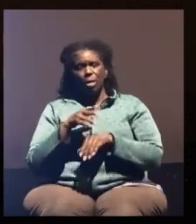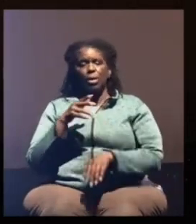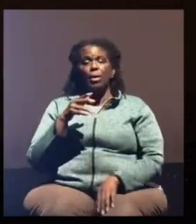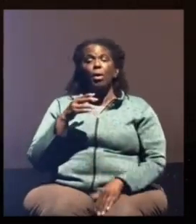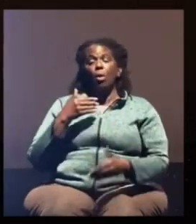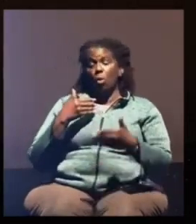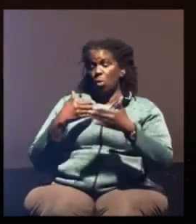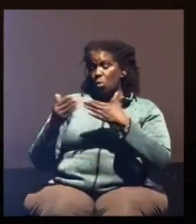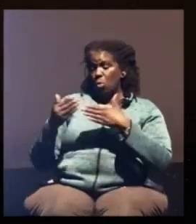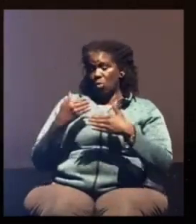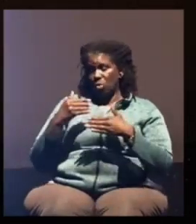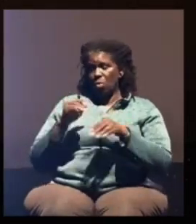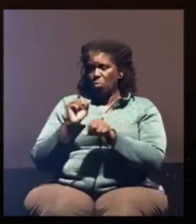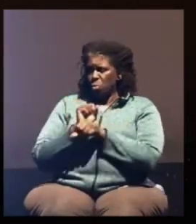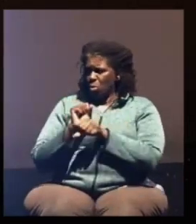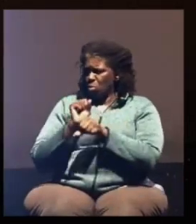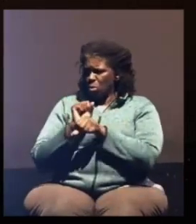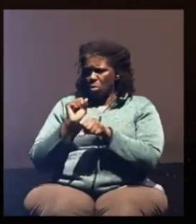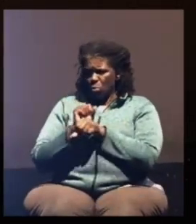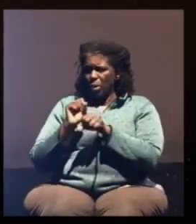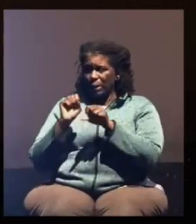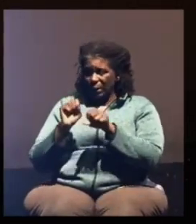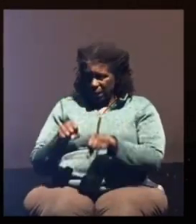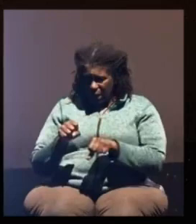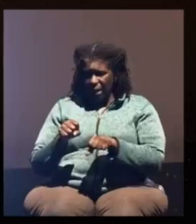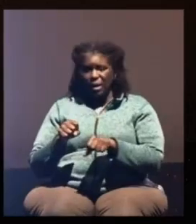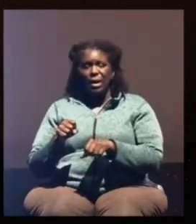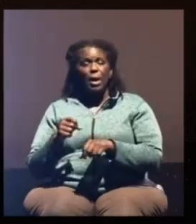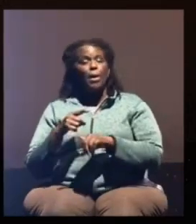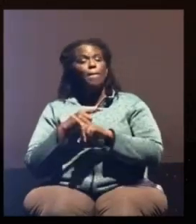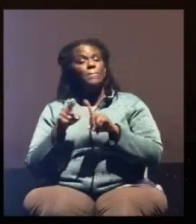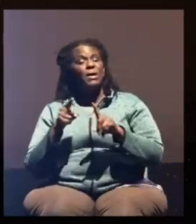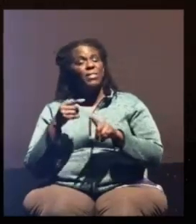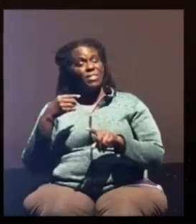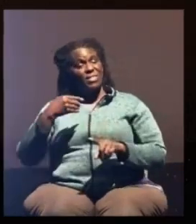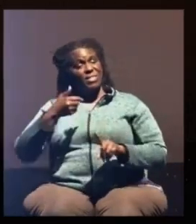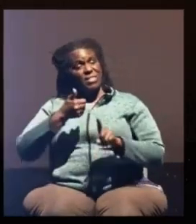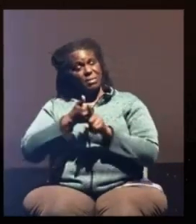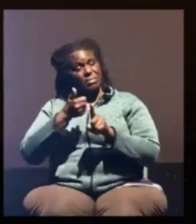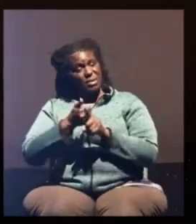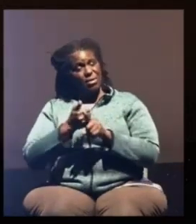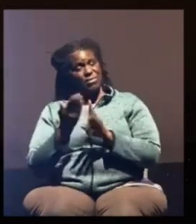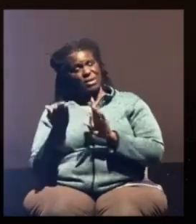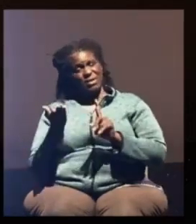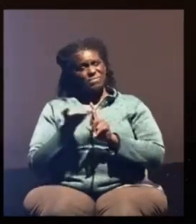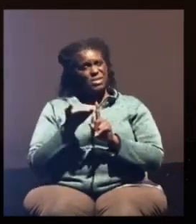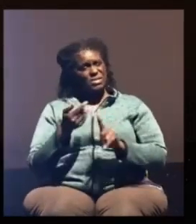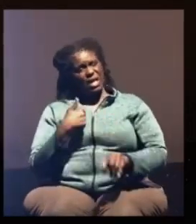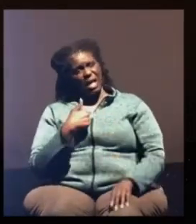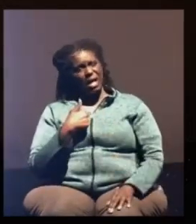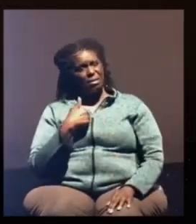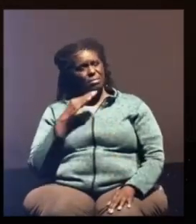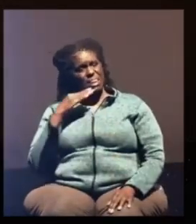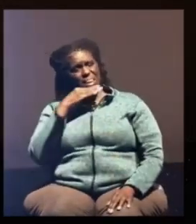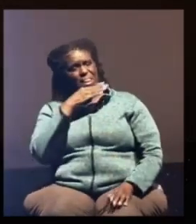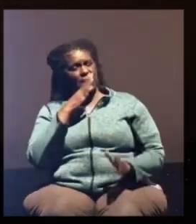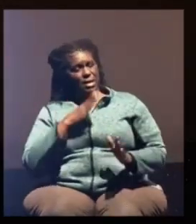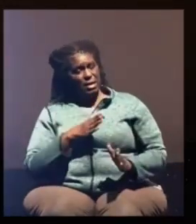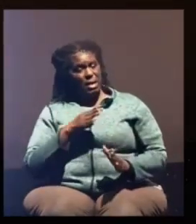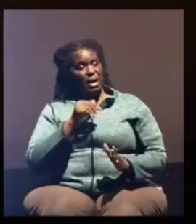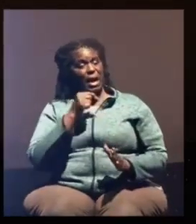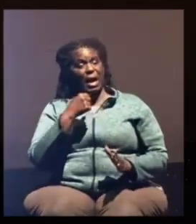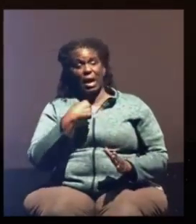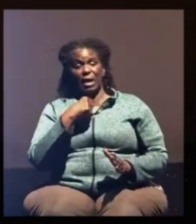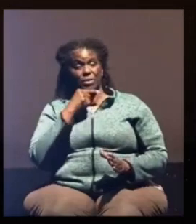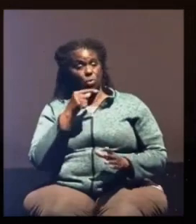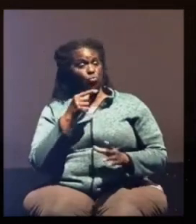those experiencing this phenomenon remain convinced that they are frauds, and they don't deserve anything that they've achieved. Individuals